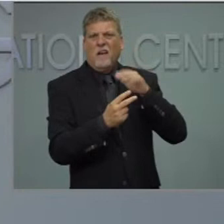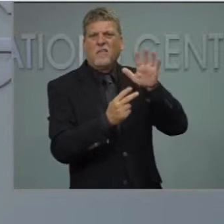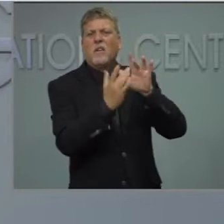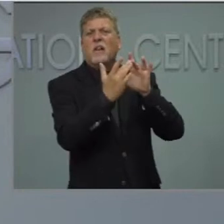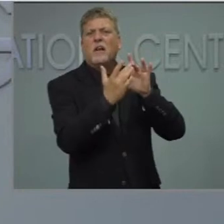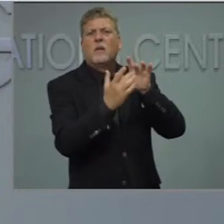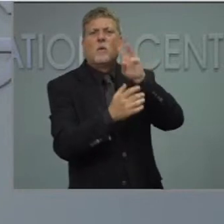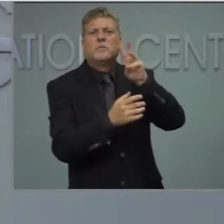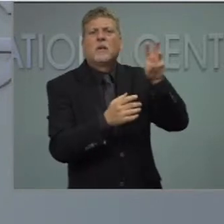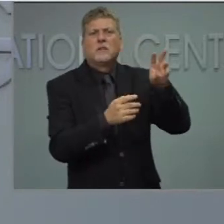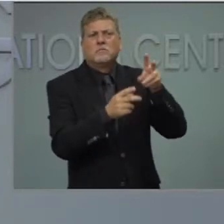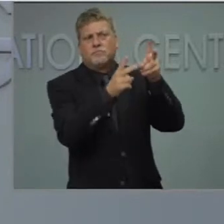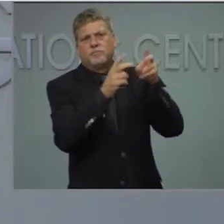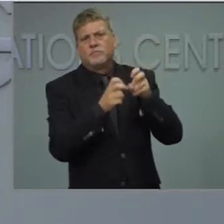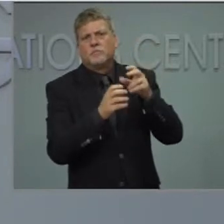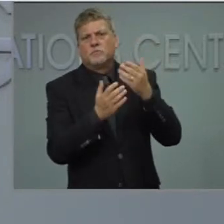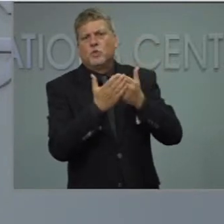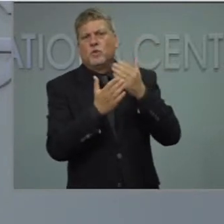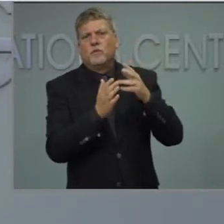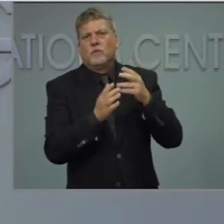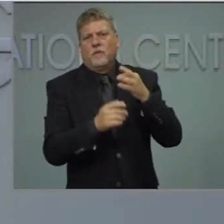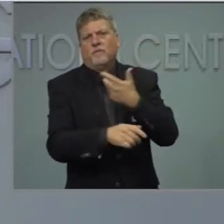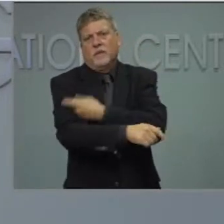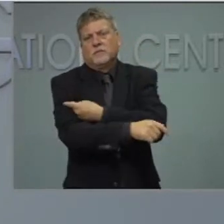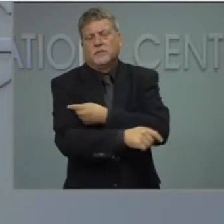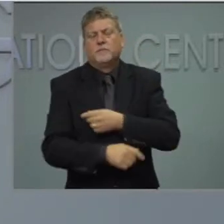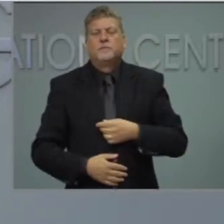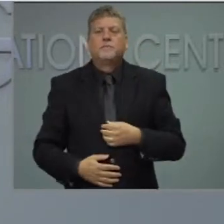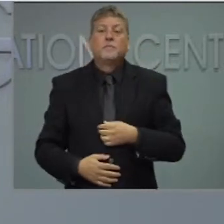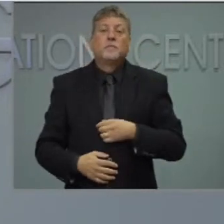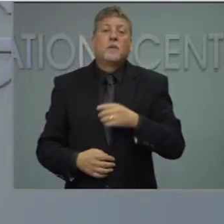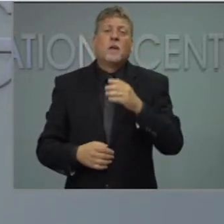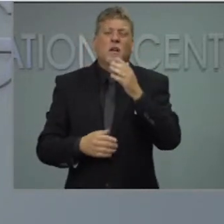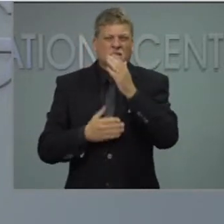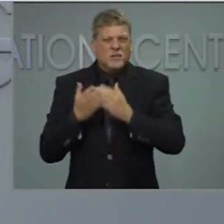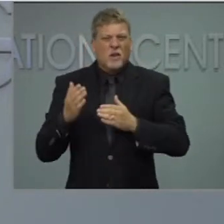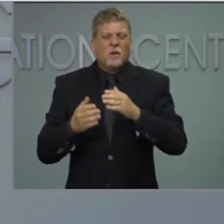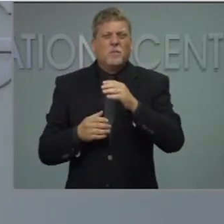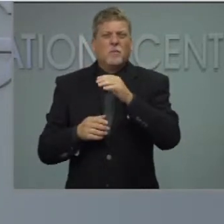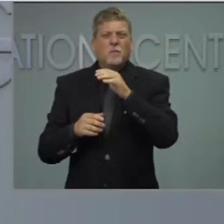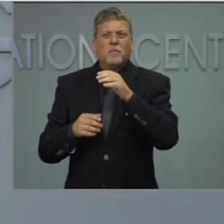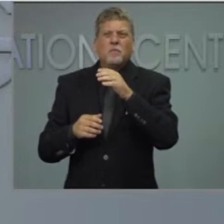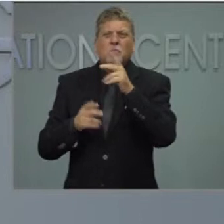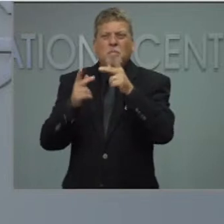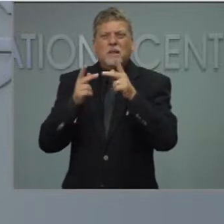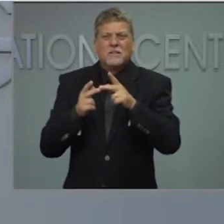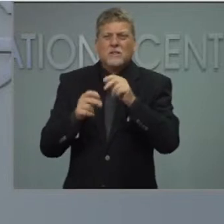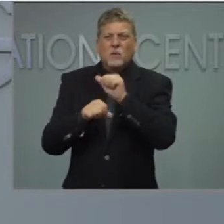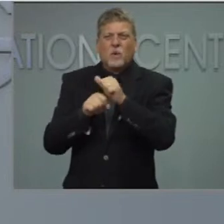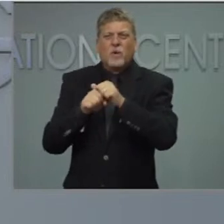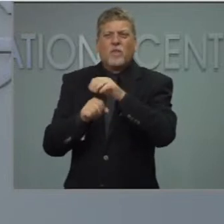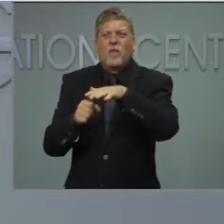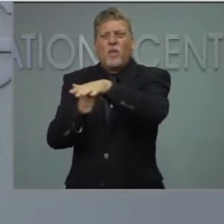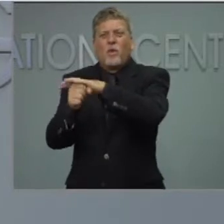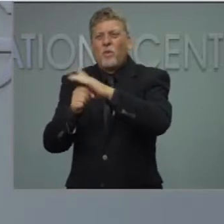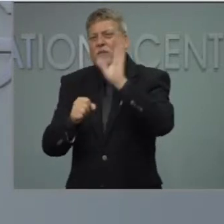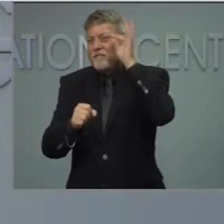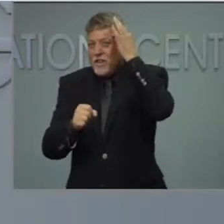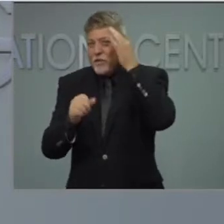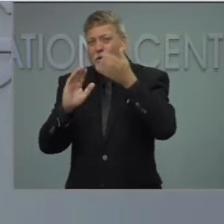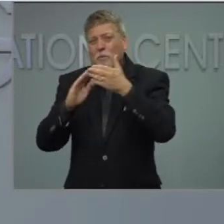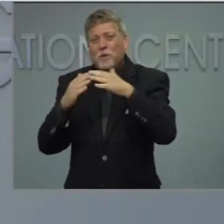that information. I know that there are a number of places that are working with community health centers and others